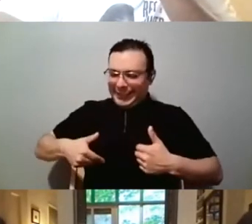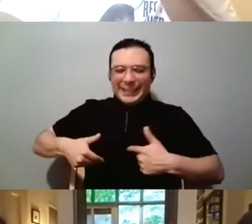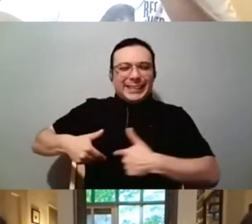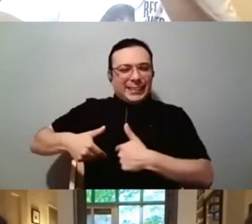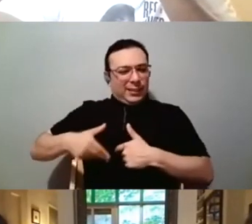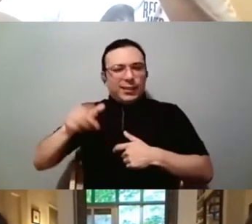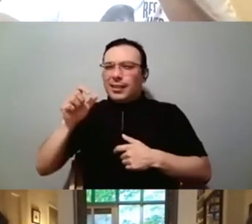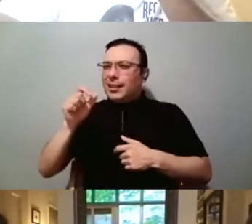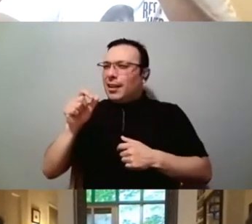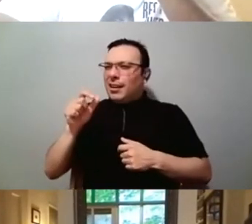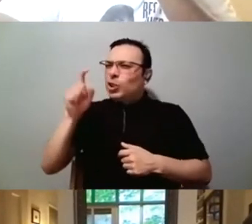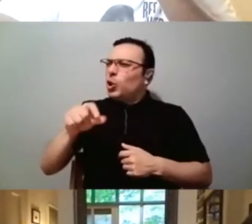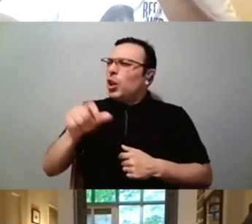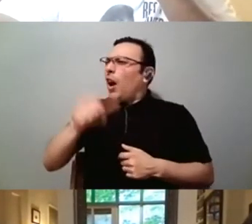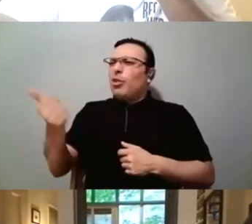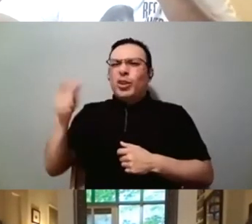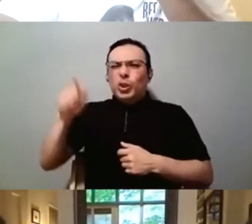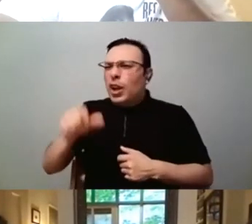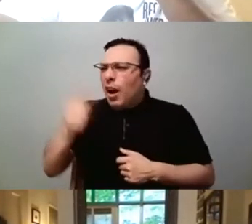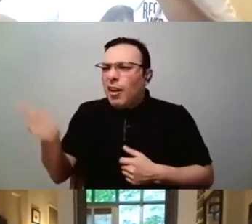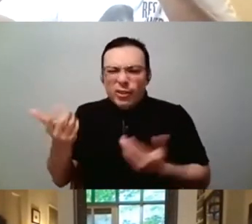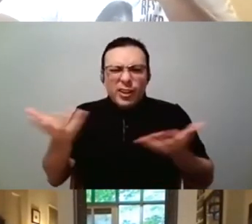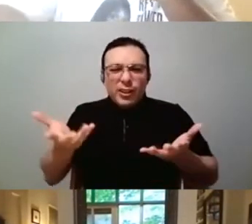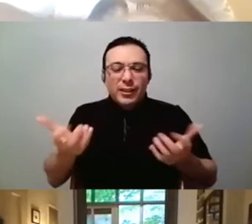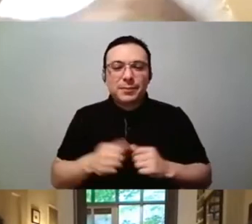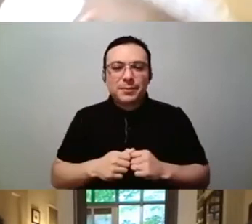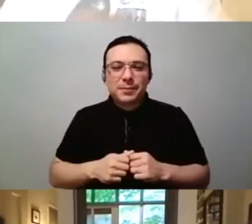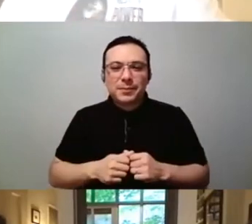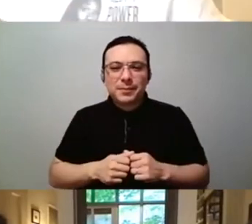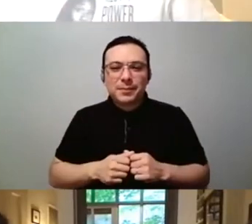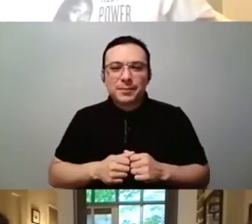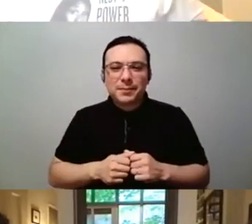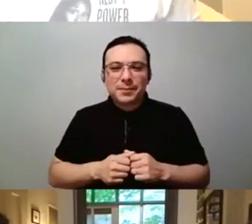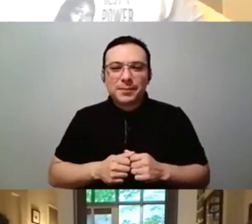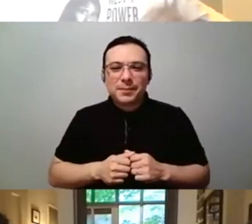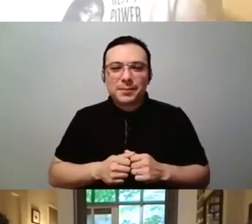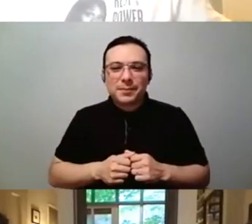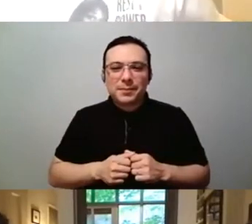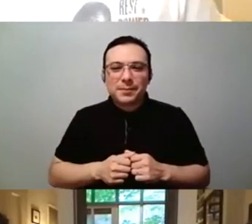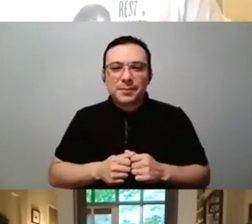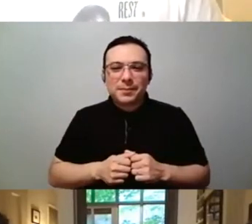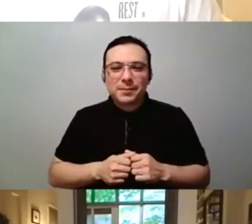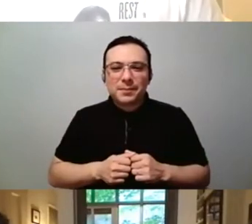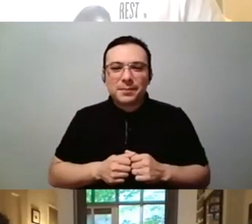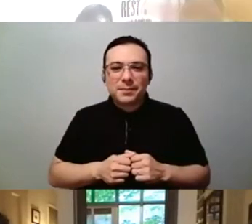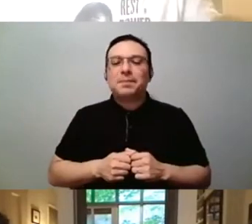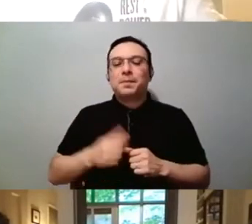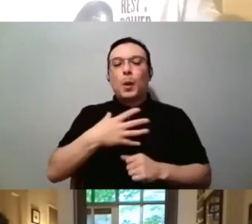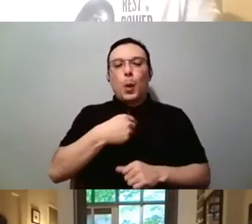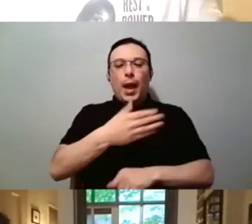into that and how how how baffling it is really that it isn't that way how